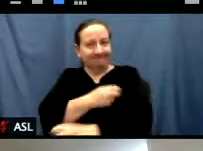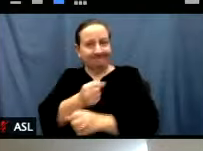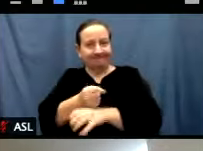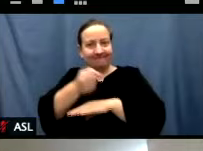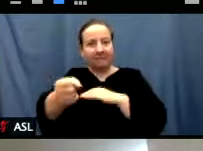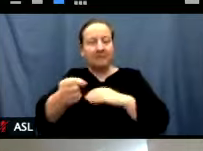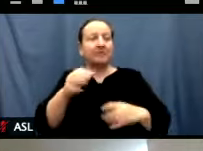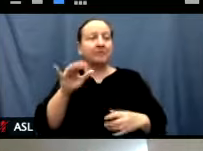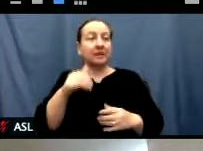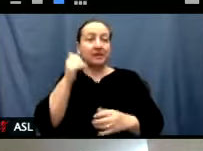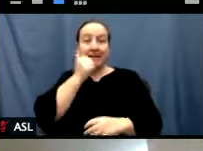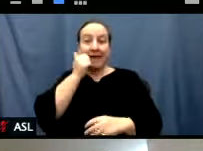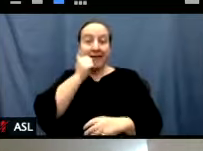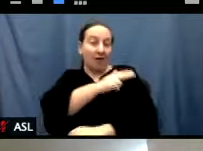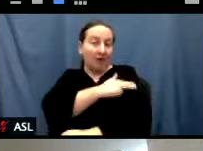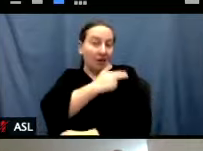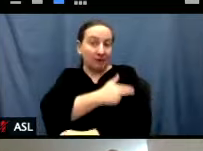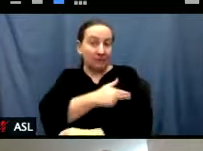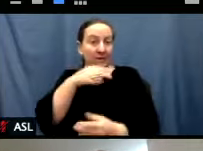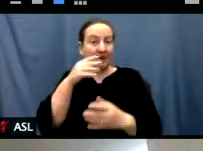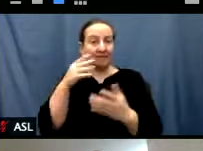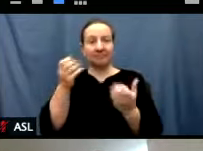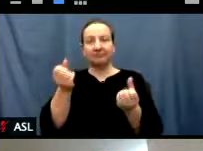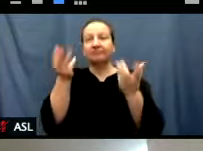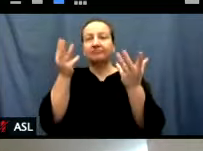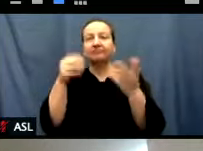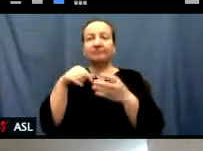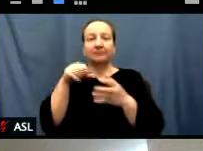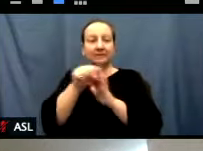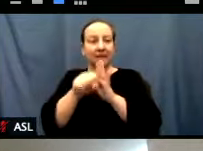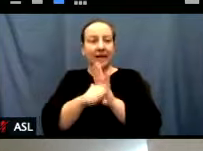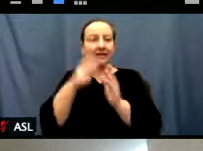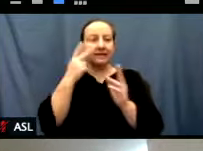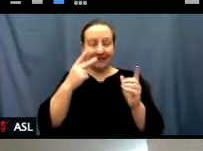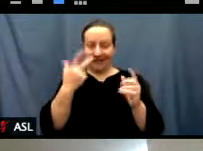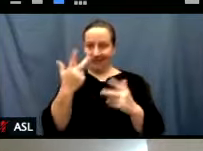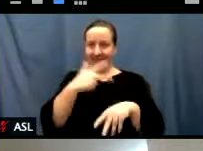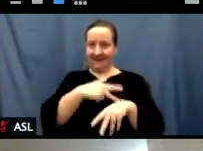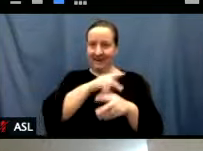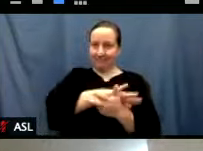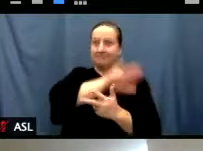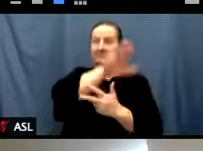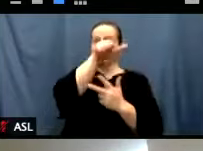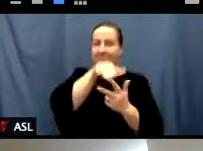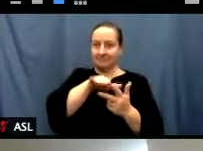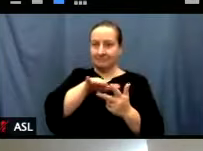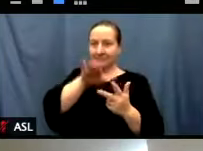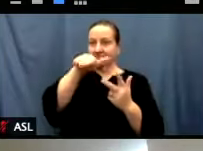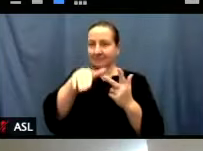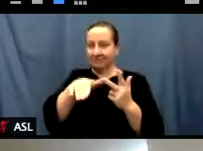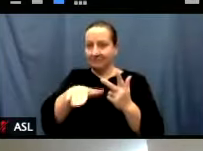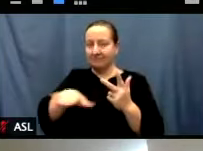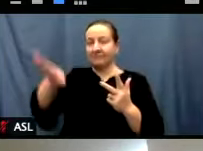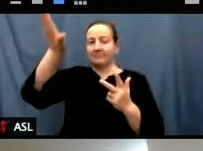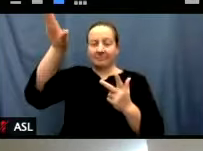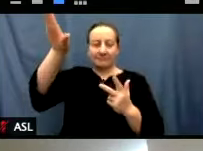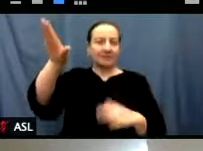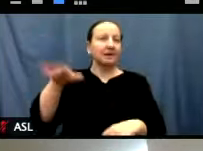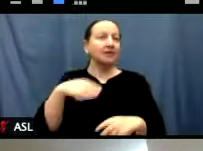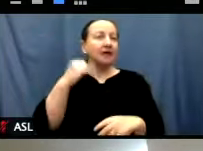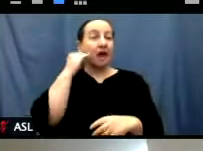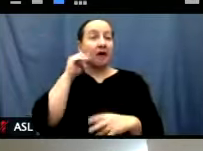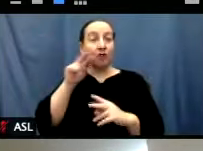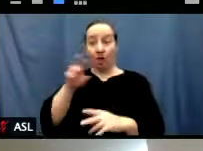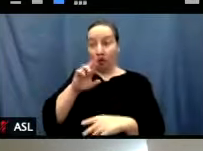daily hospitalization counts in the state. Again, you can see the 3 waves of illness reflected in the hospitalization data. If you look at the far right